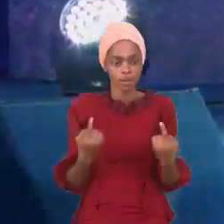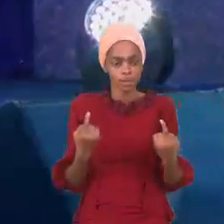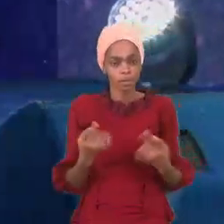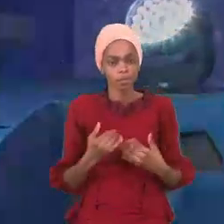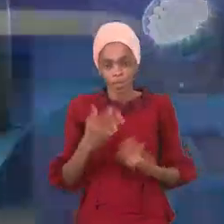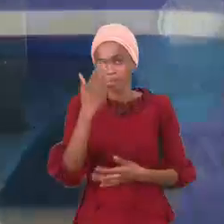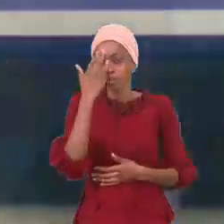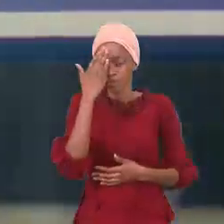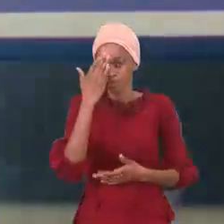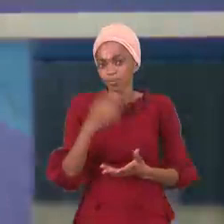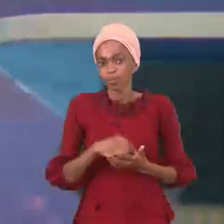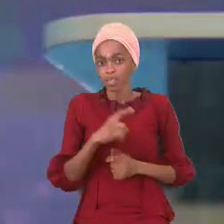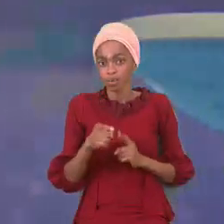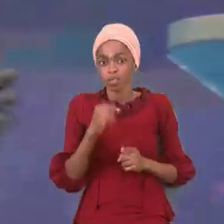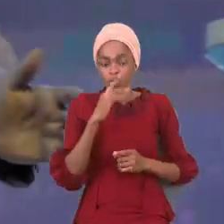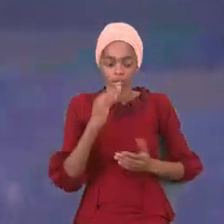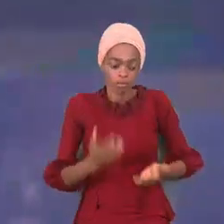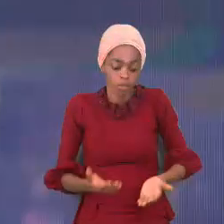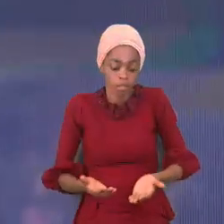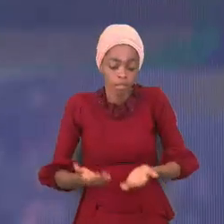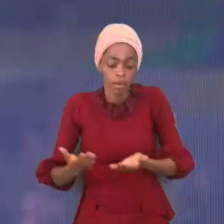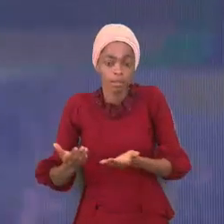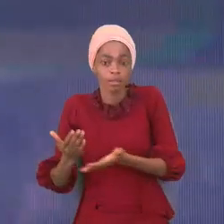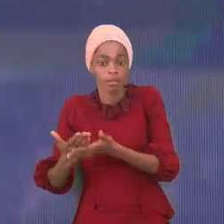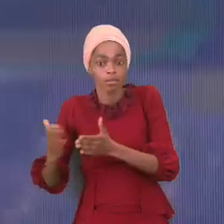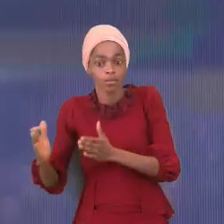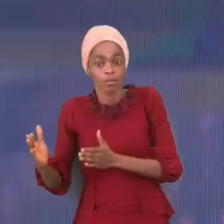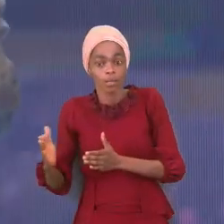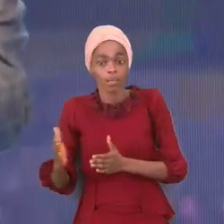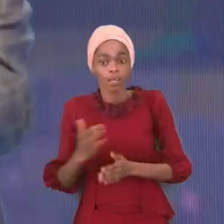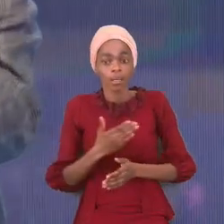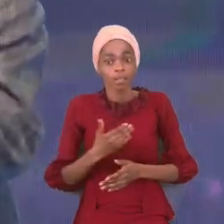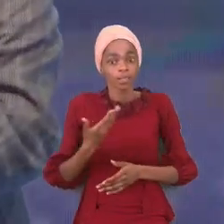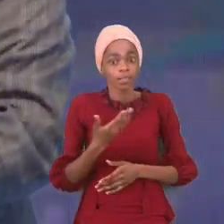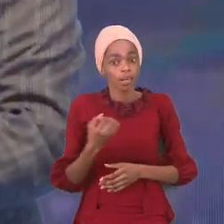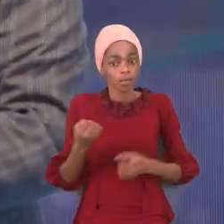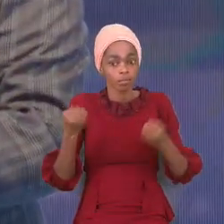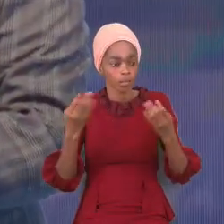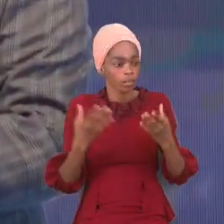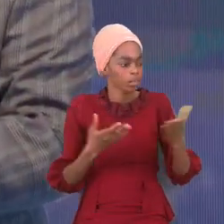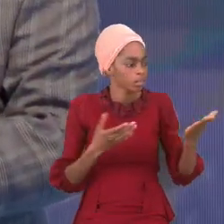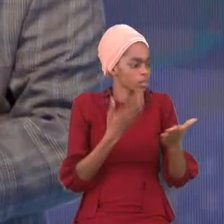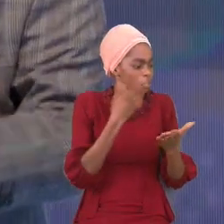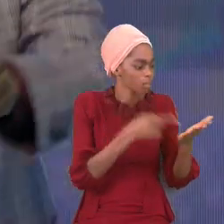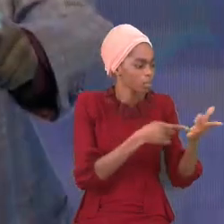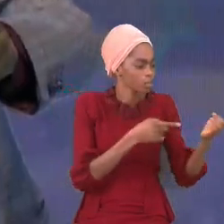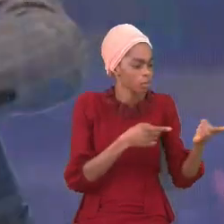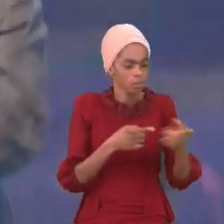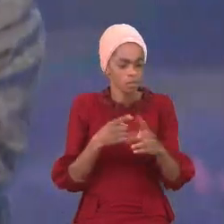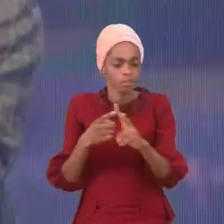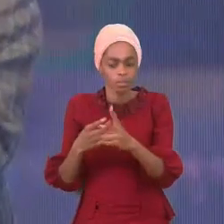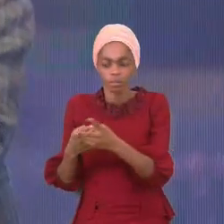you are to, you know, bear something, you're carrying something, there are many. Look at that.